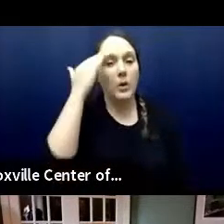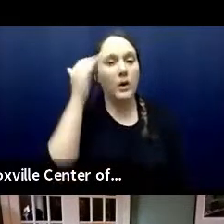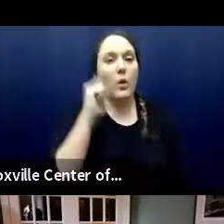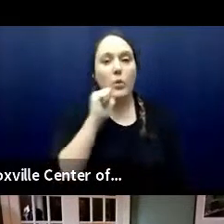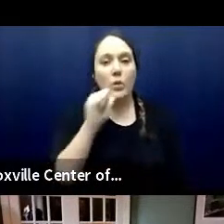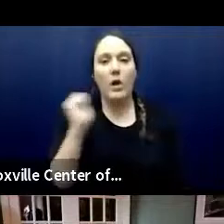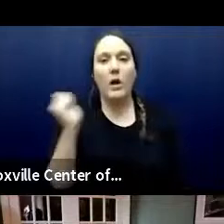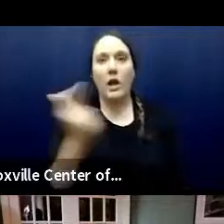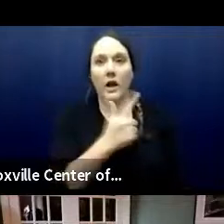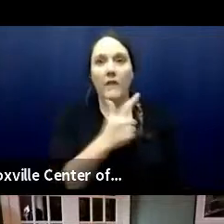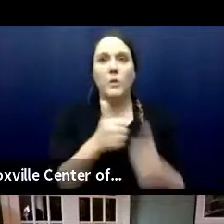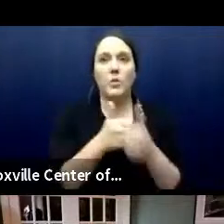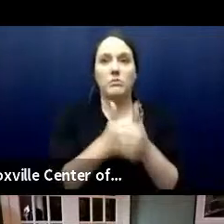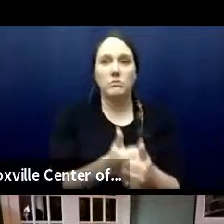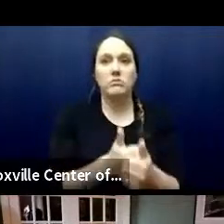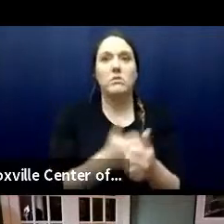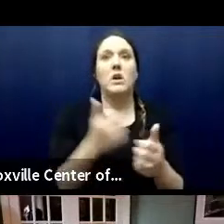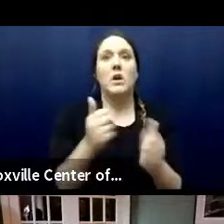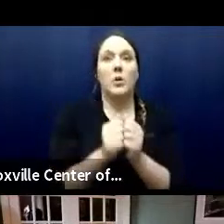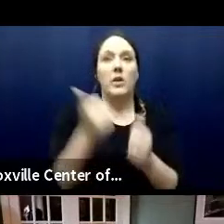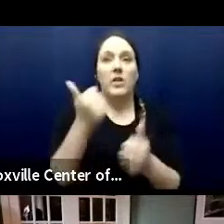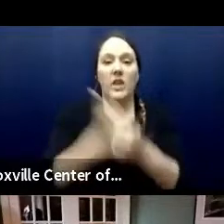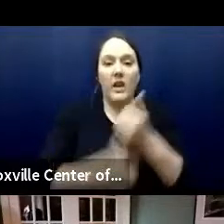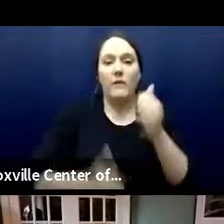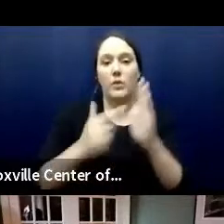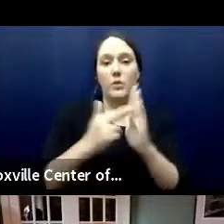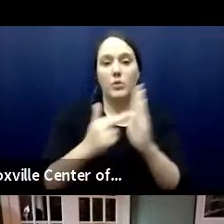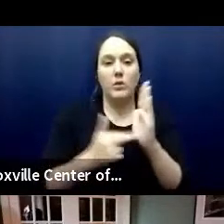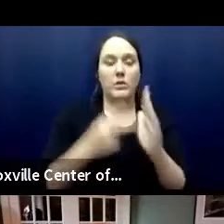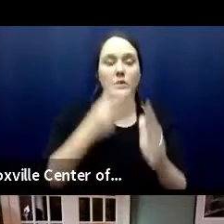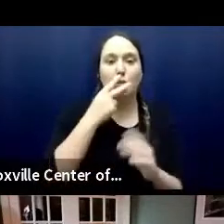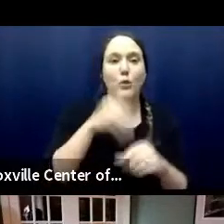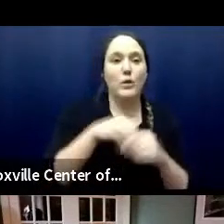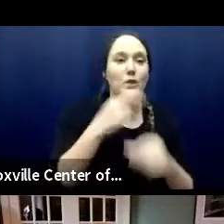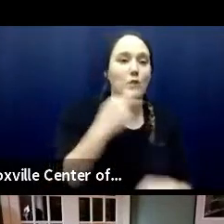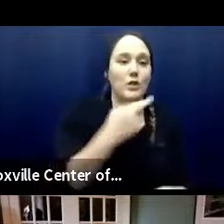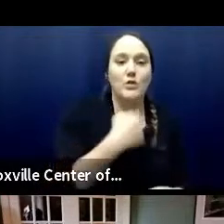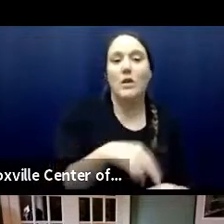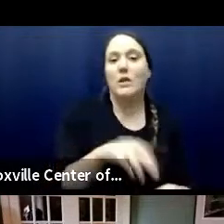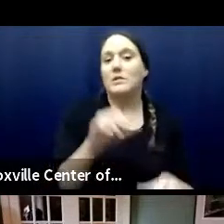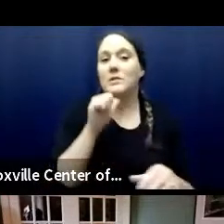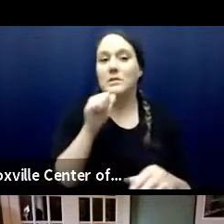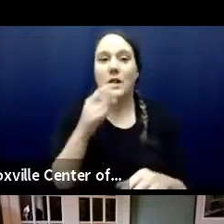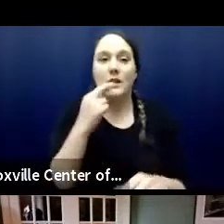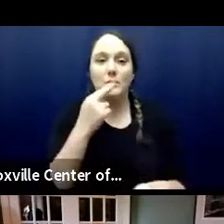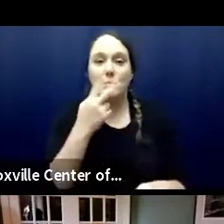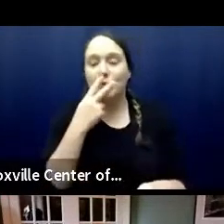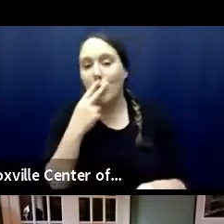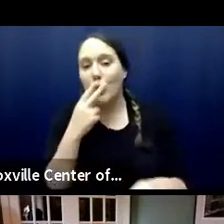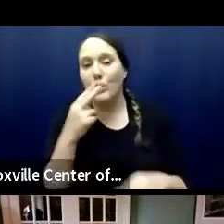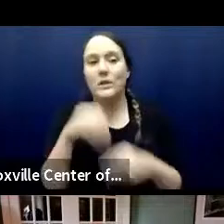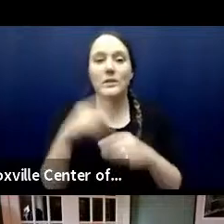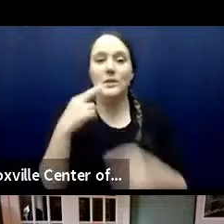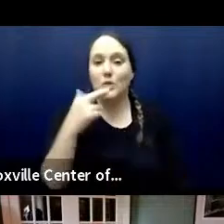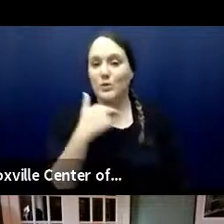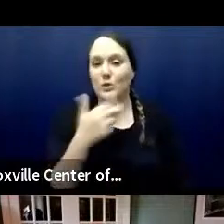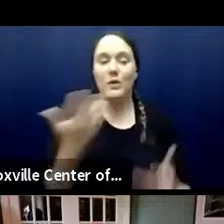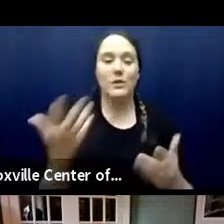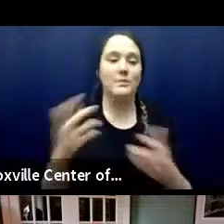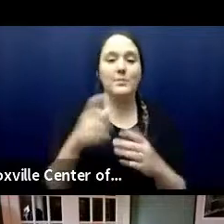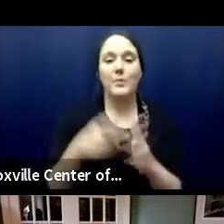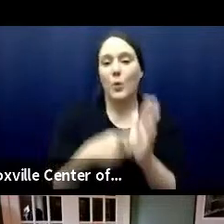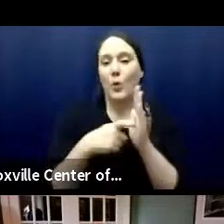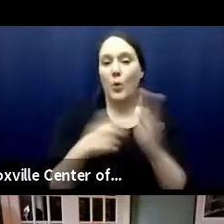with every regulation. Smoking in restaurants, or not smoking, not, having to